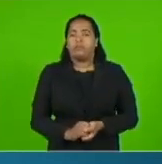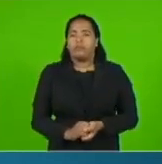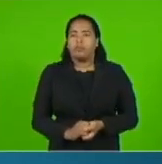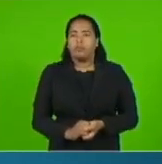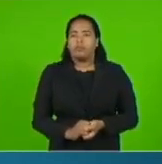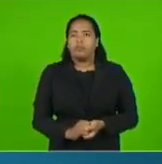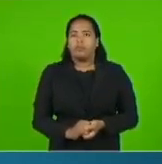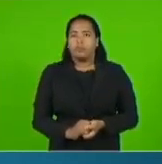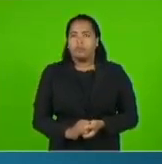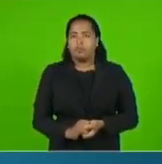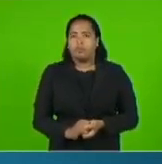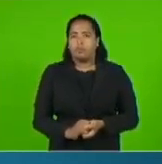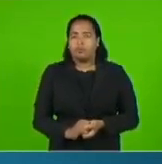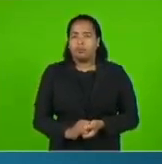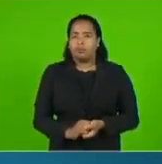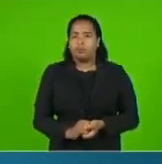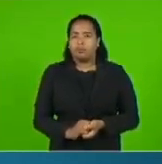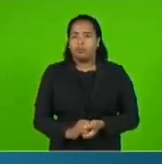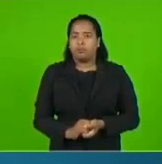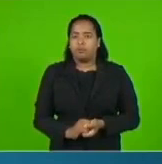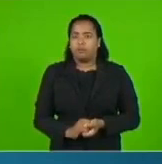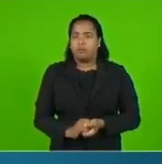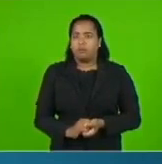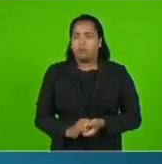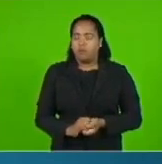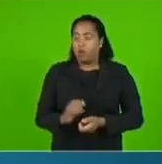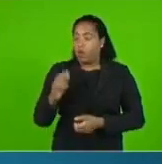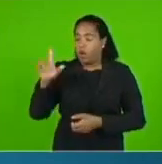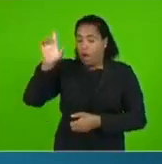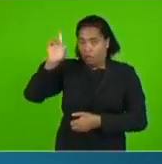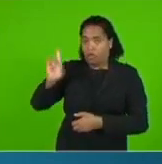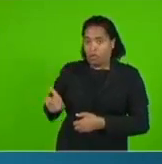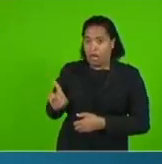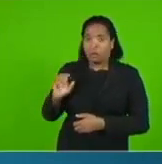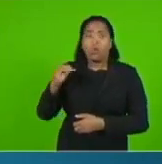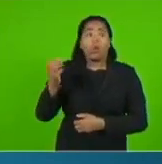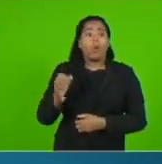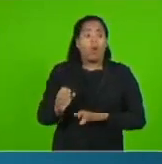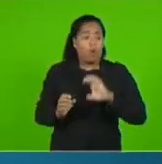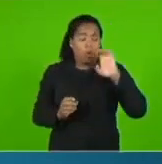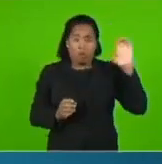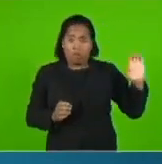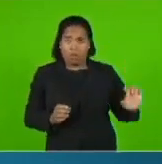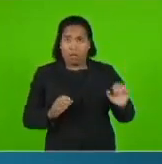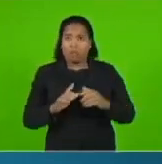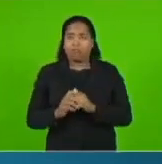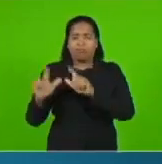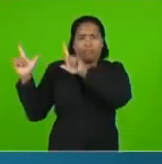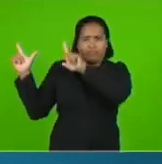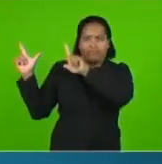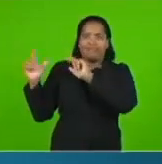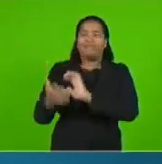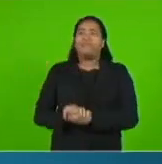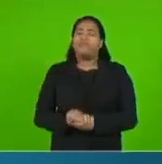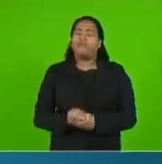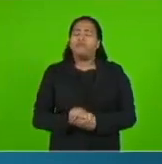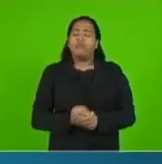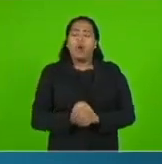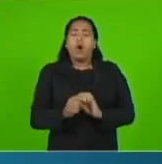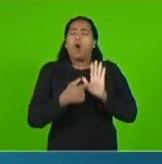the ones who are here beside you, on this side and on our side here. The sea